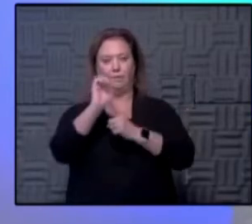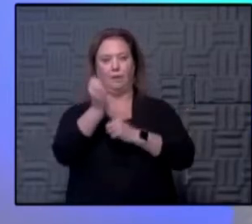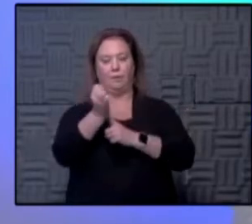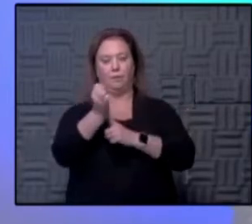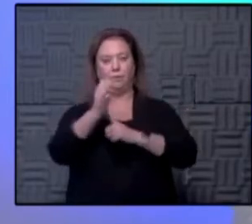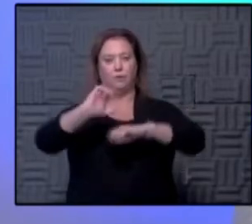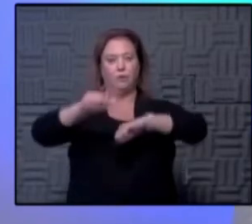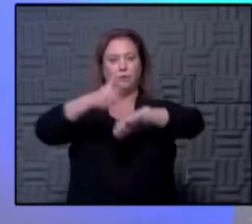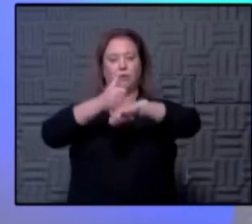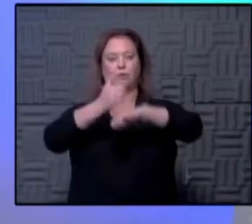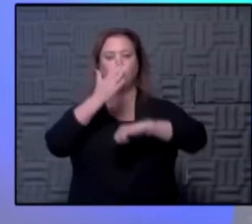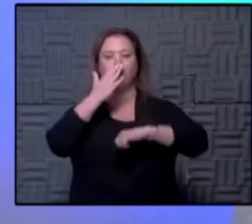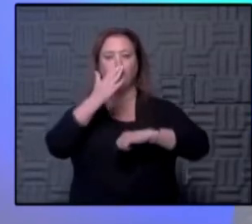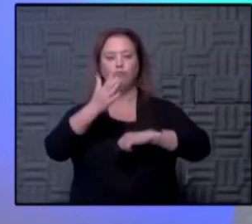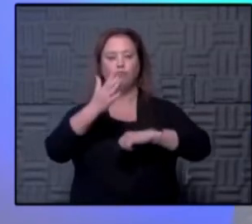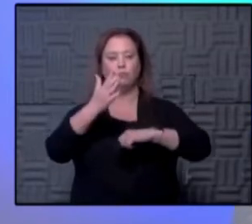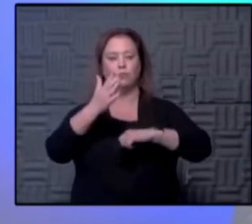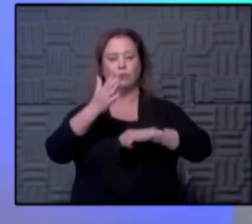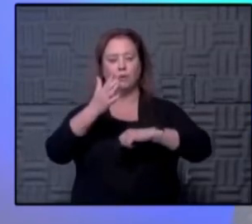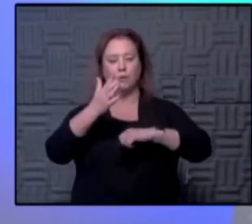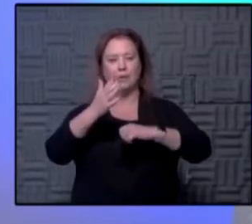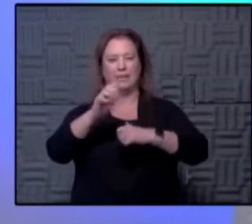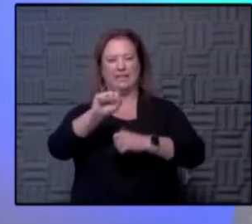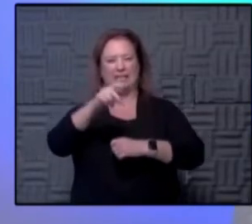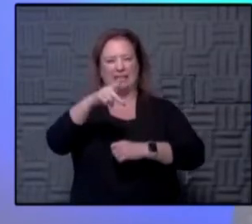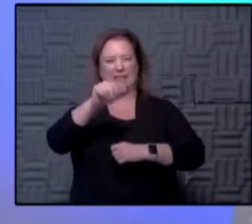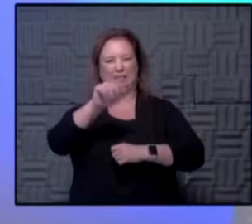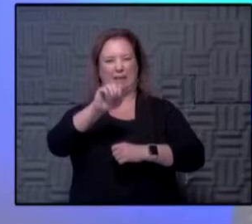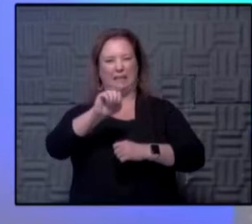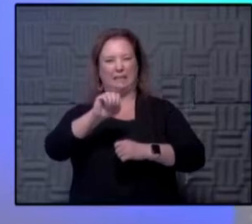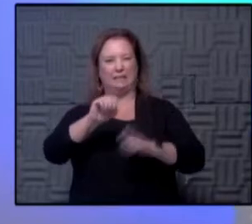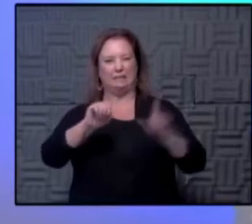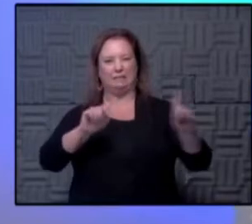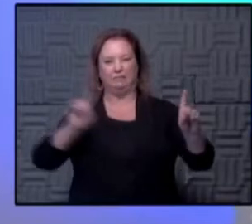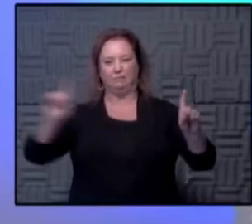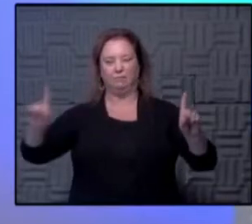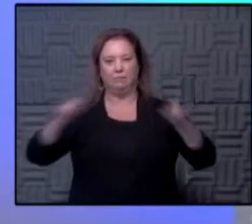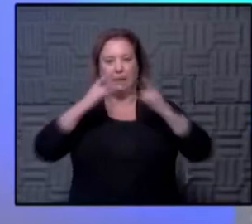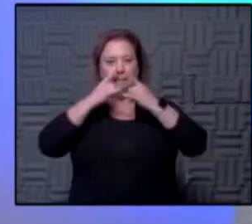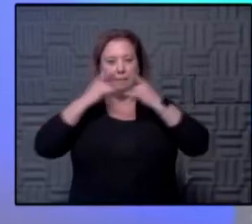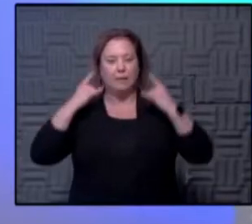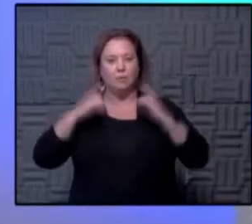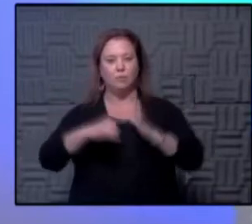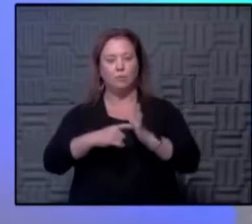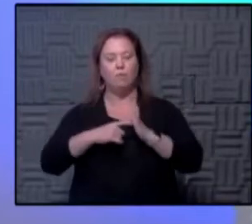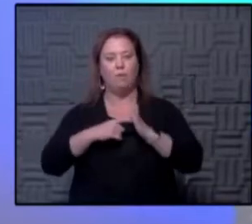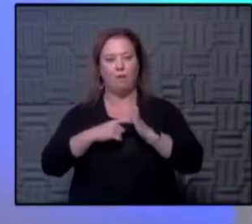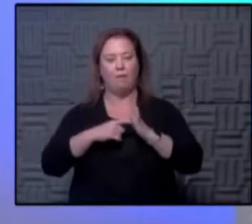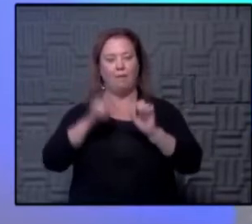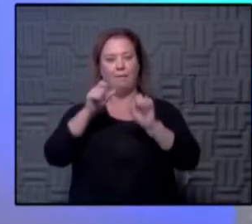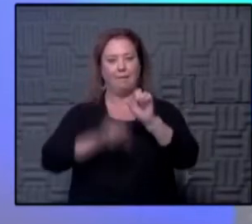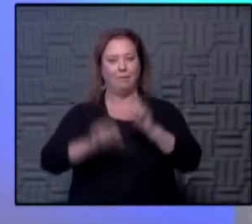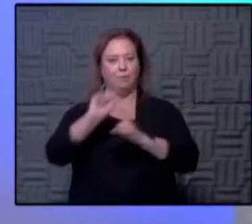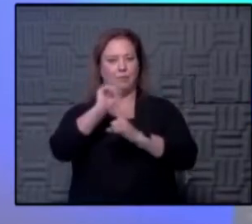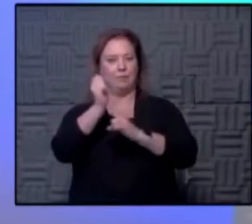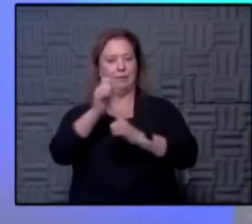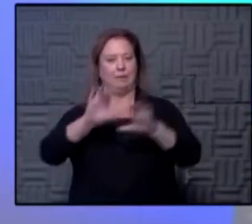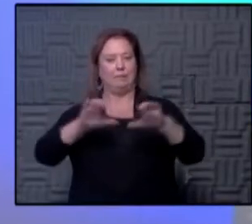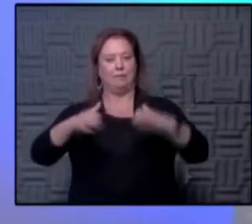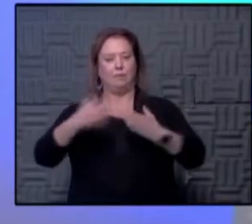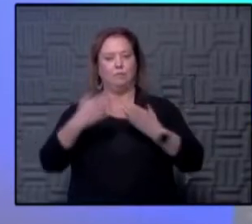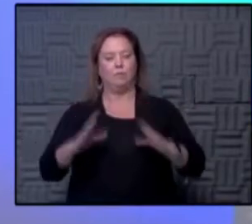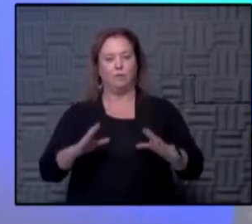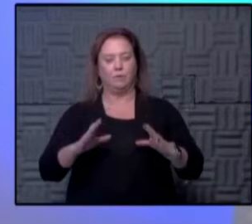you've established good spacing behaviors. Masks are most likely required in each of these settings. We've